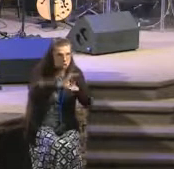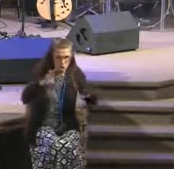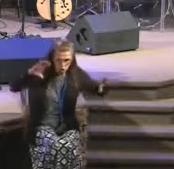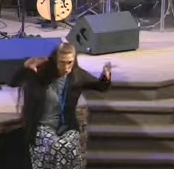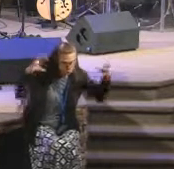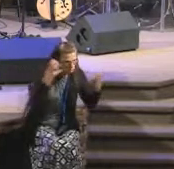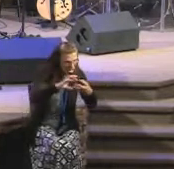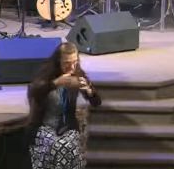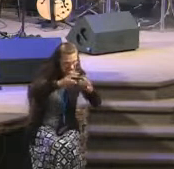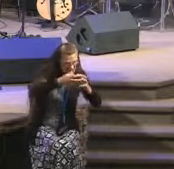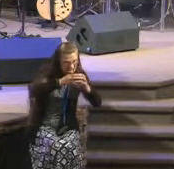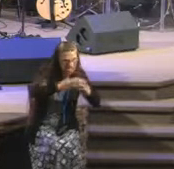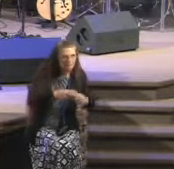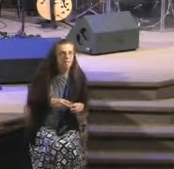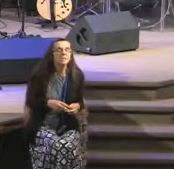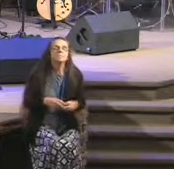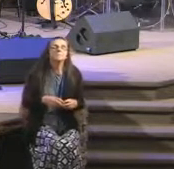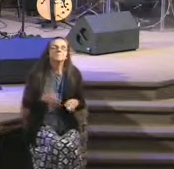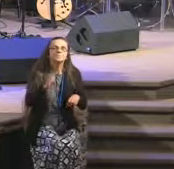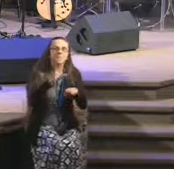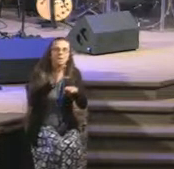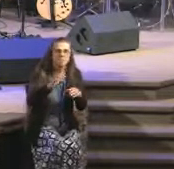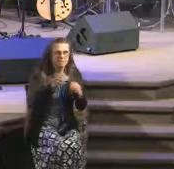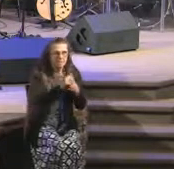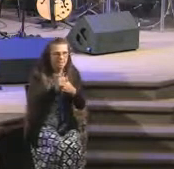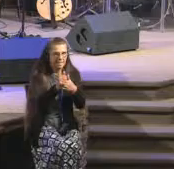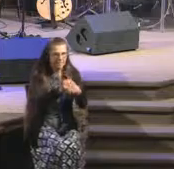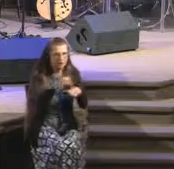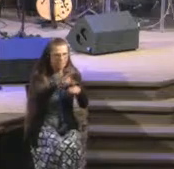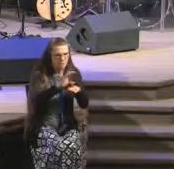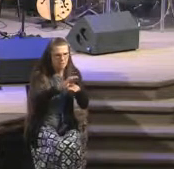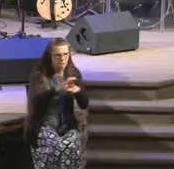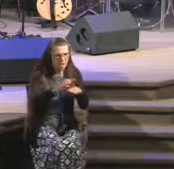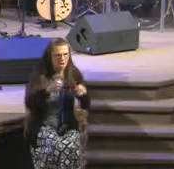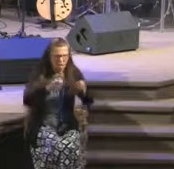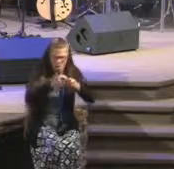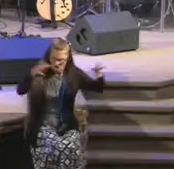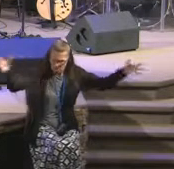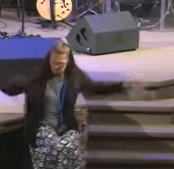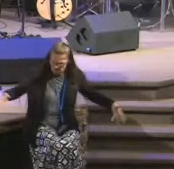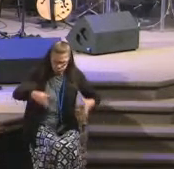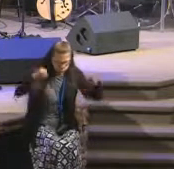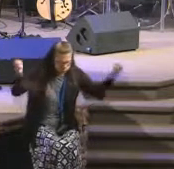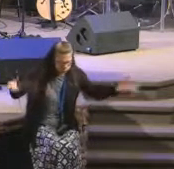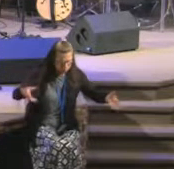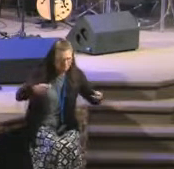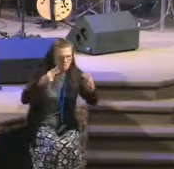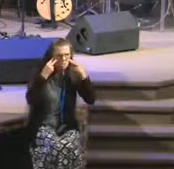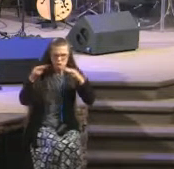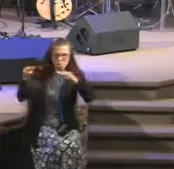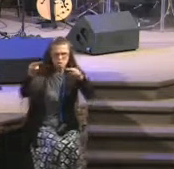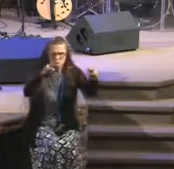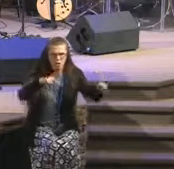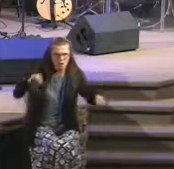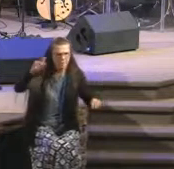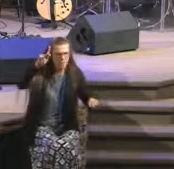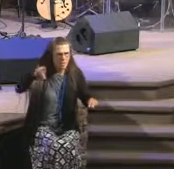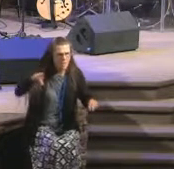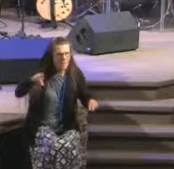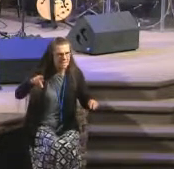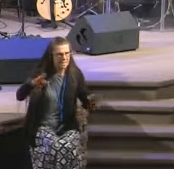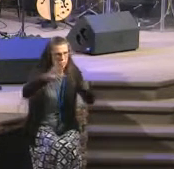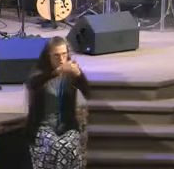And finally, the leadership of the church, in the midst of all this pandemonium that's breaking out, starts looking for the pastor